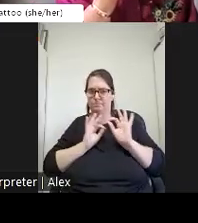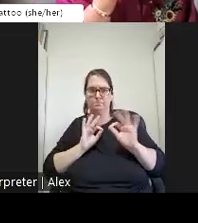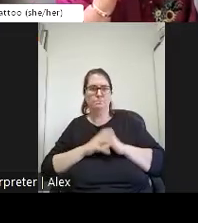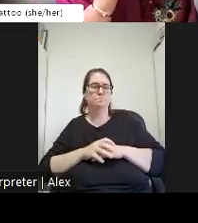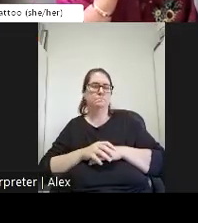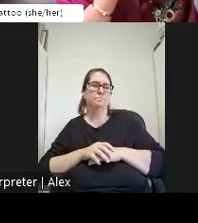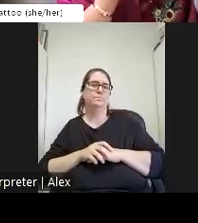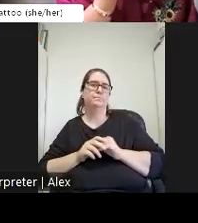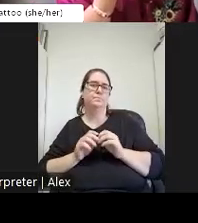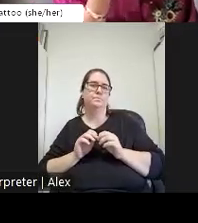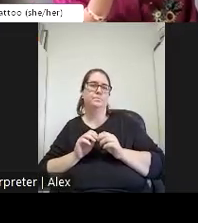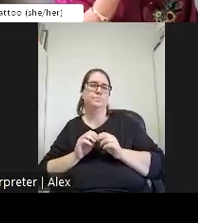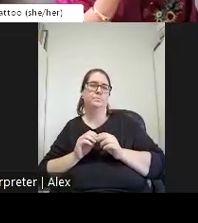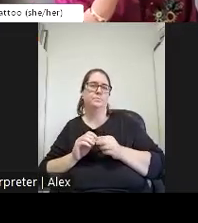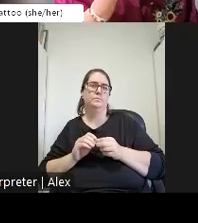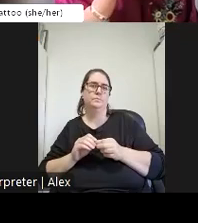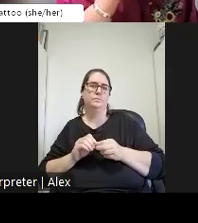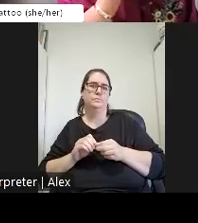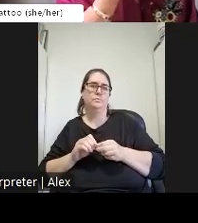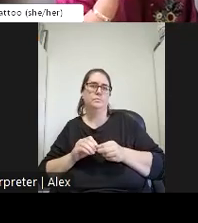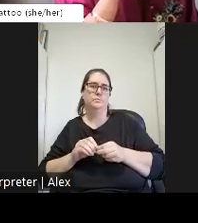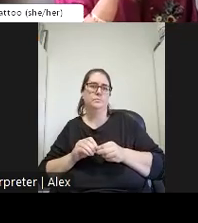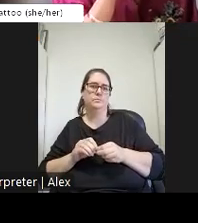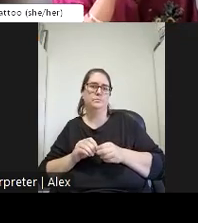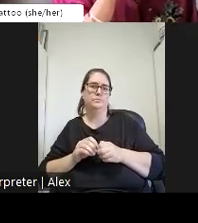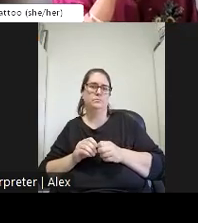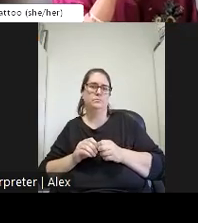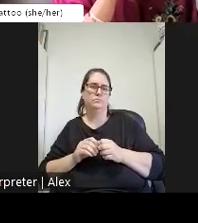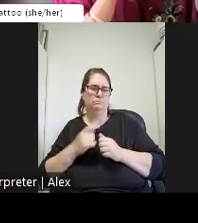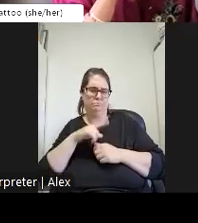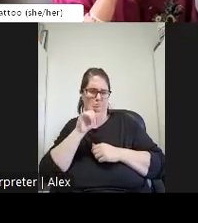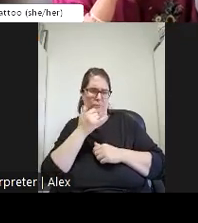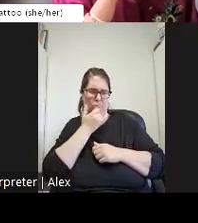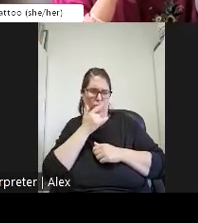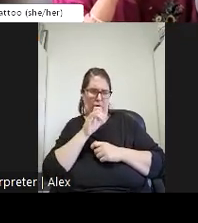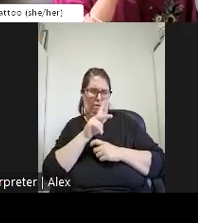of the session or during the session. We'll check what the problem with the links is.